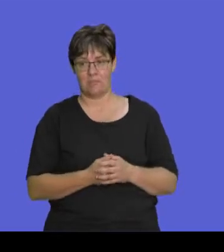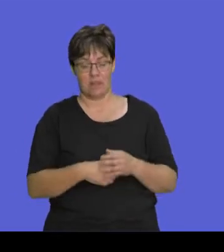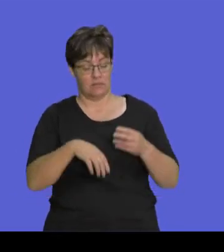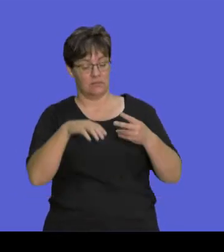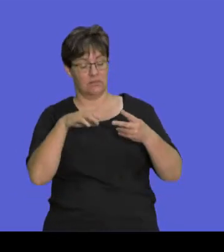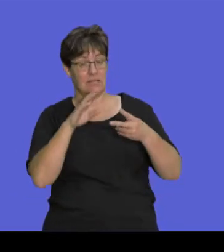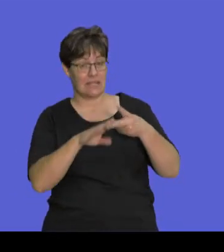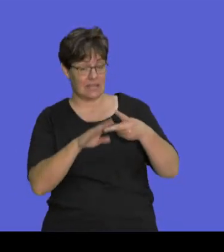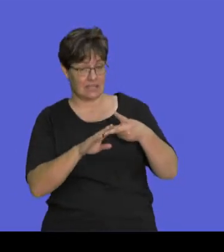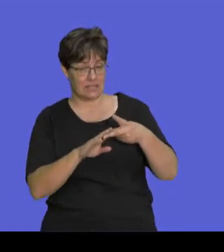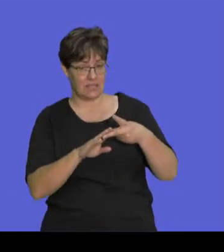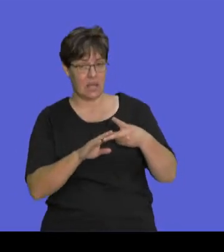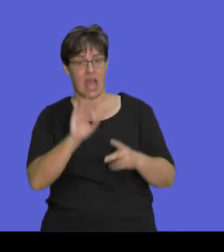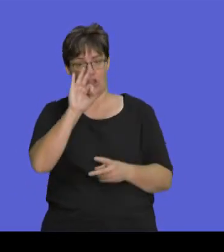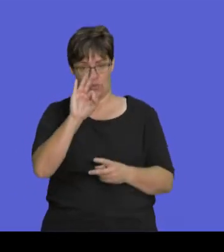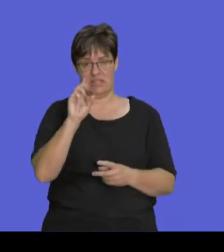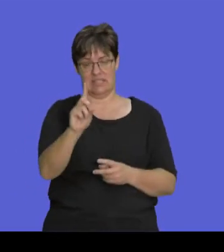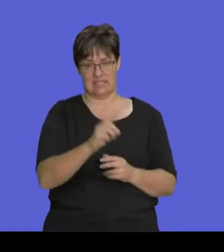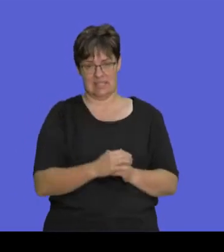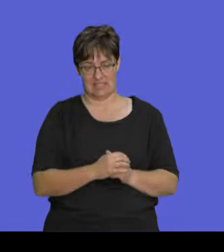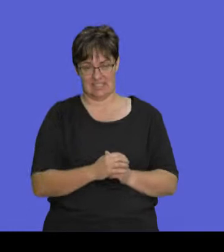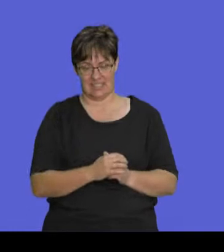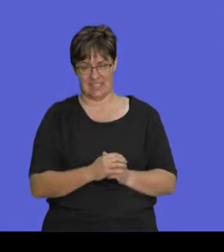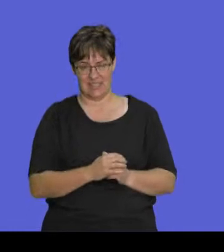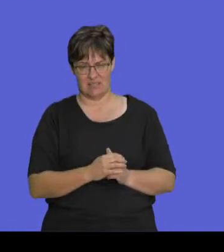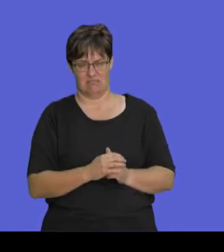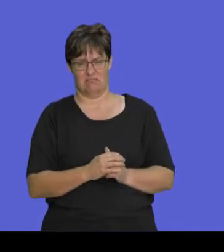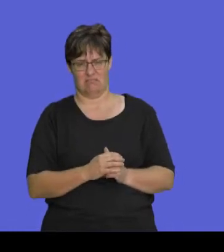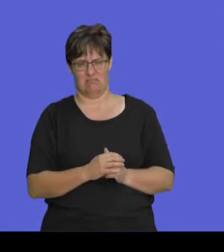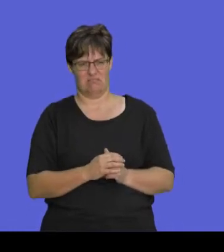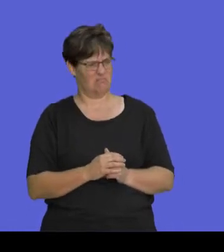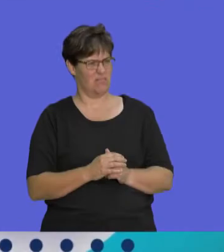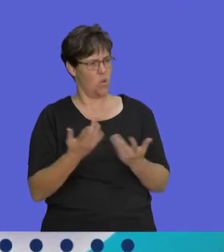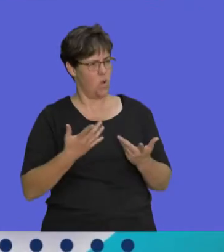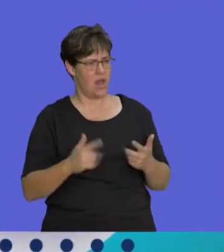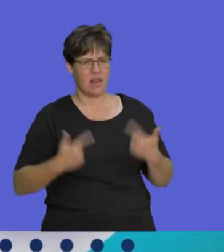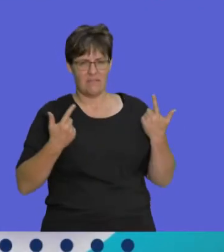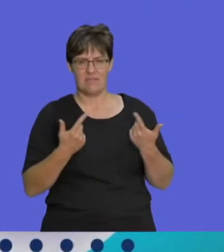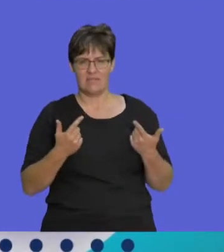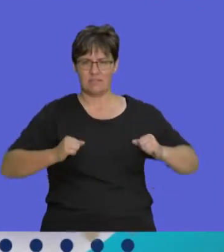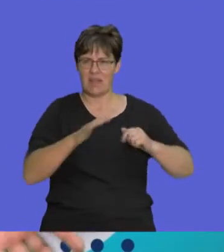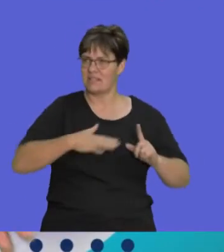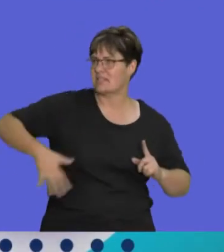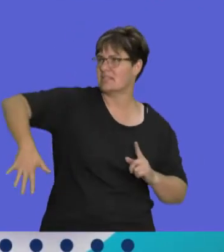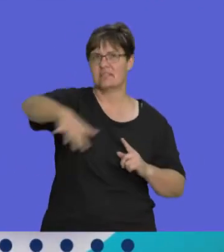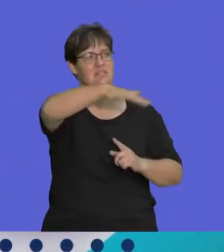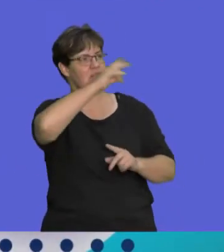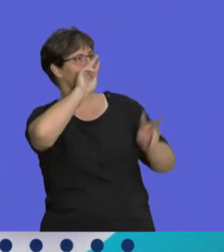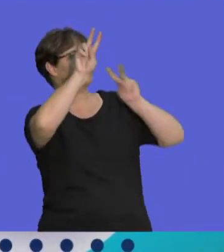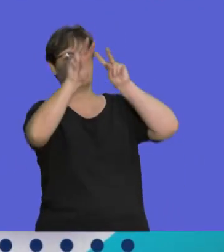Now, secondly, they are three-dimensional. Okay, let's break this down. We live in a three-dimensional space, you